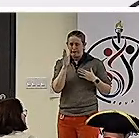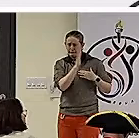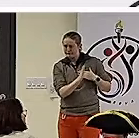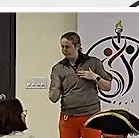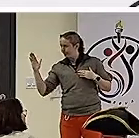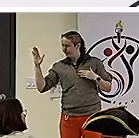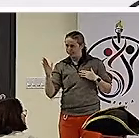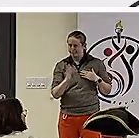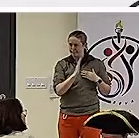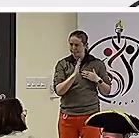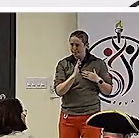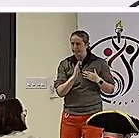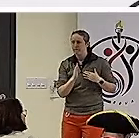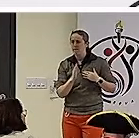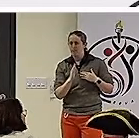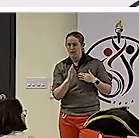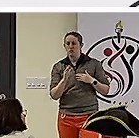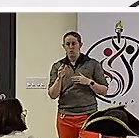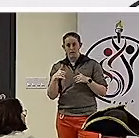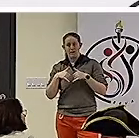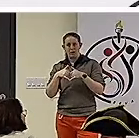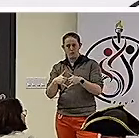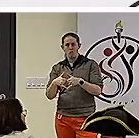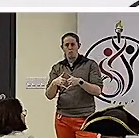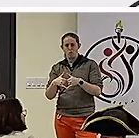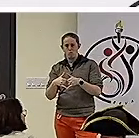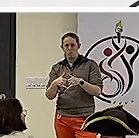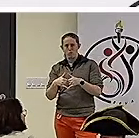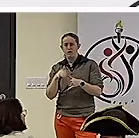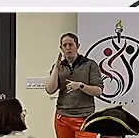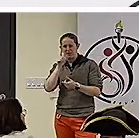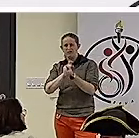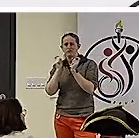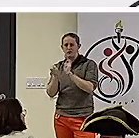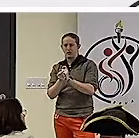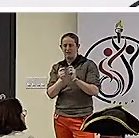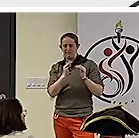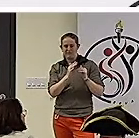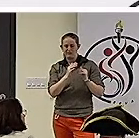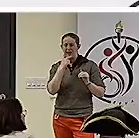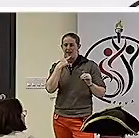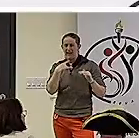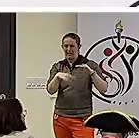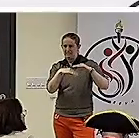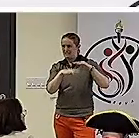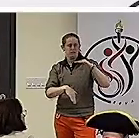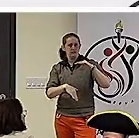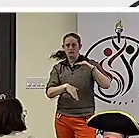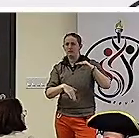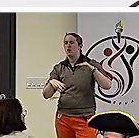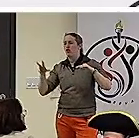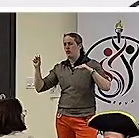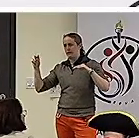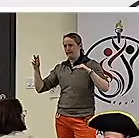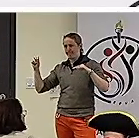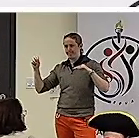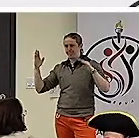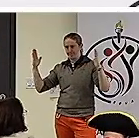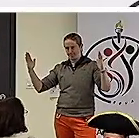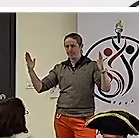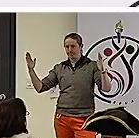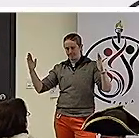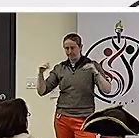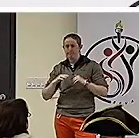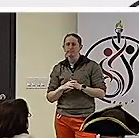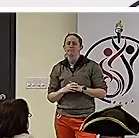Award. So the award will change to up to 30 years of age to better reflect the amazing work youth are doing across the province.